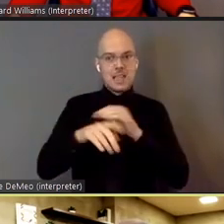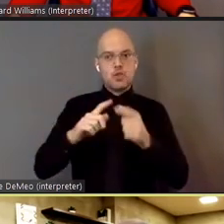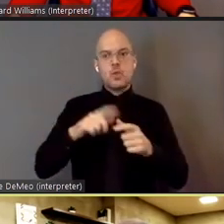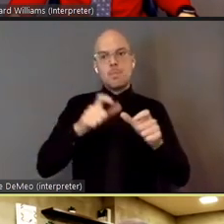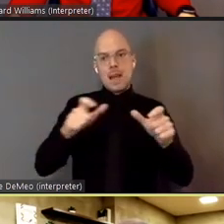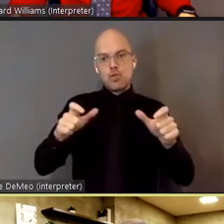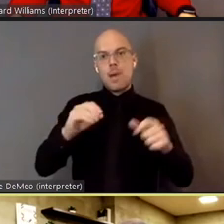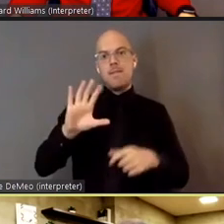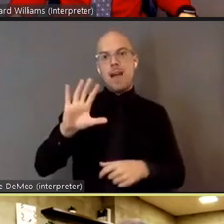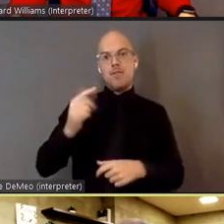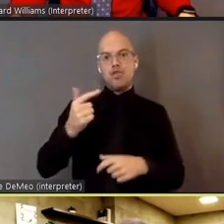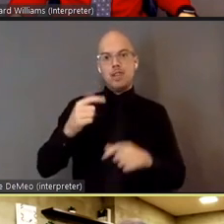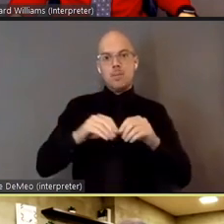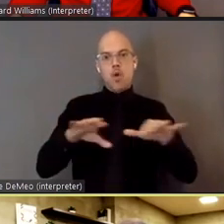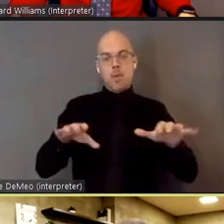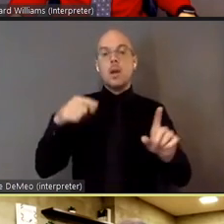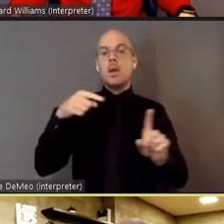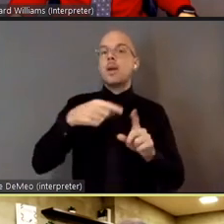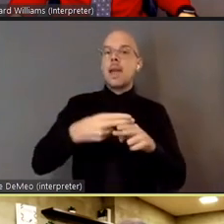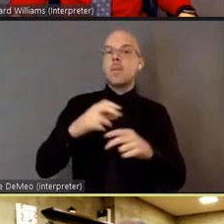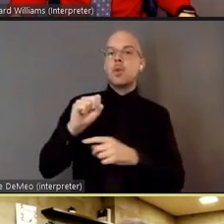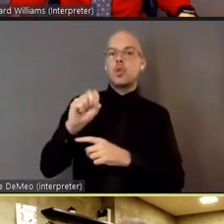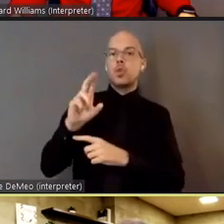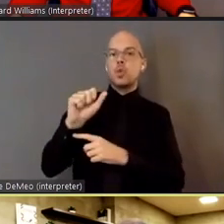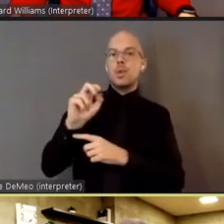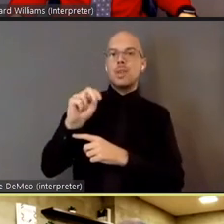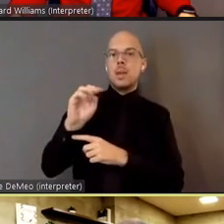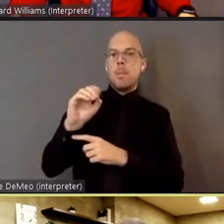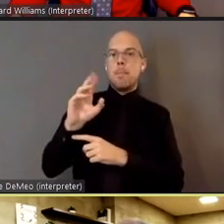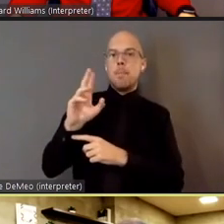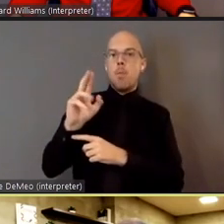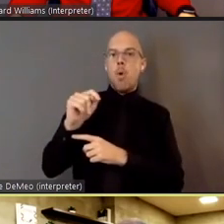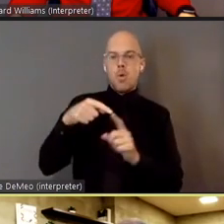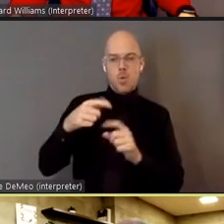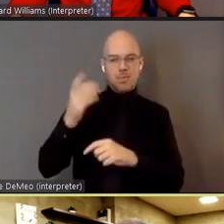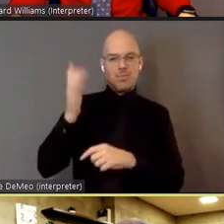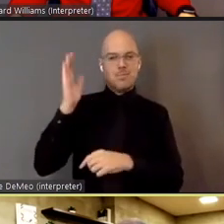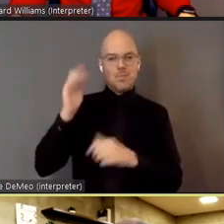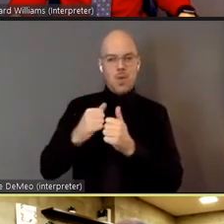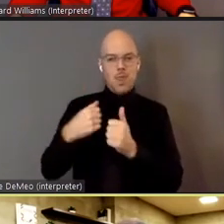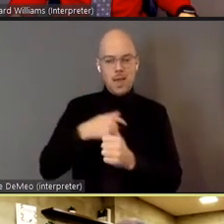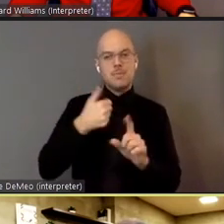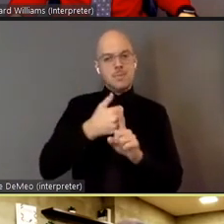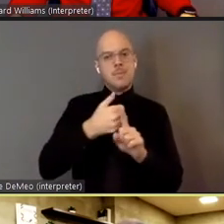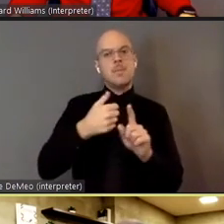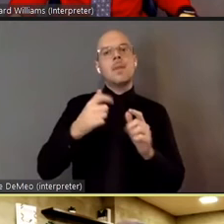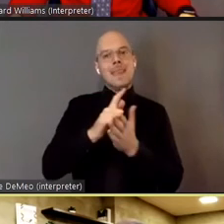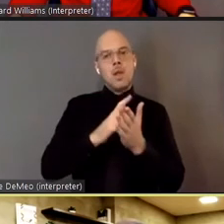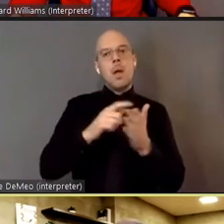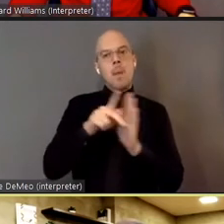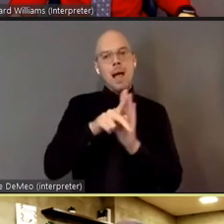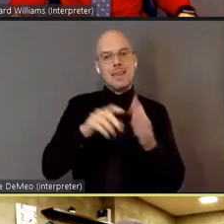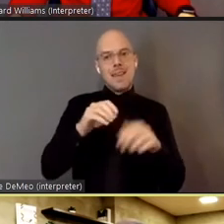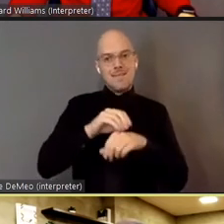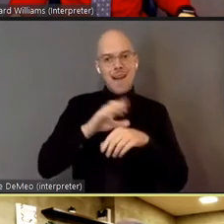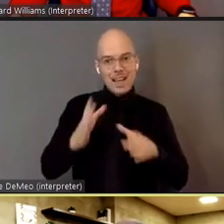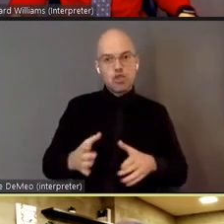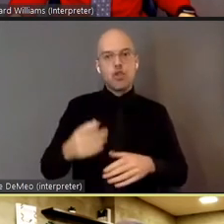deployment. So this is Susan Mort, will be addressing us. She's the legal and policy advisor for